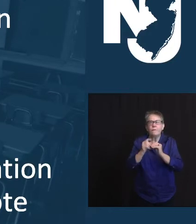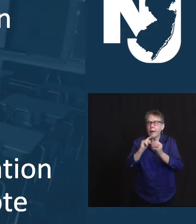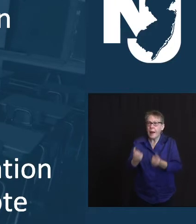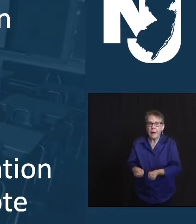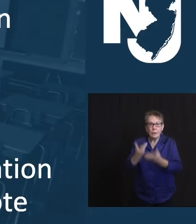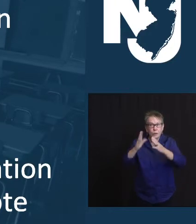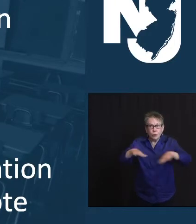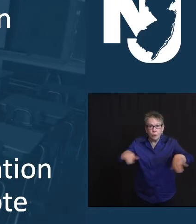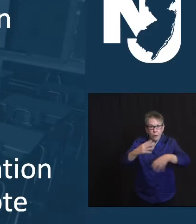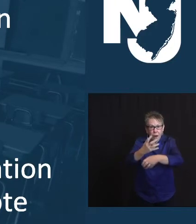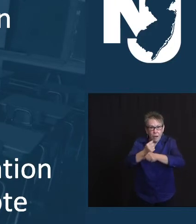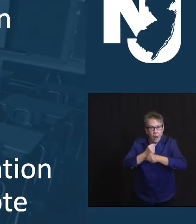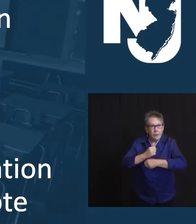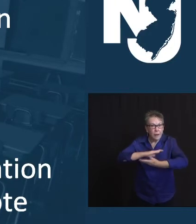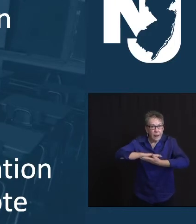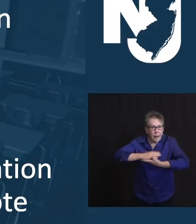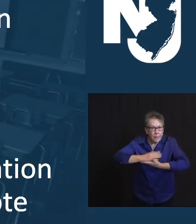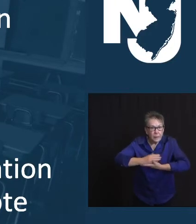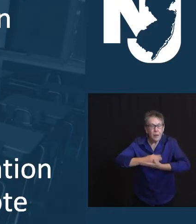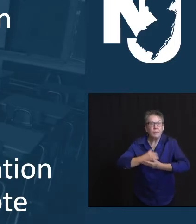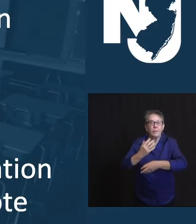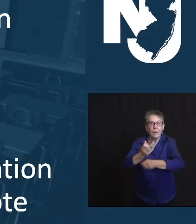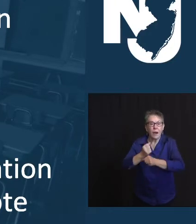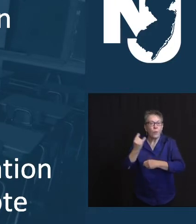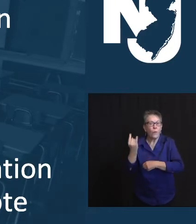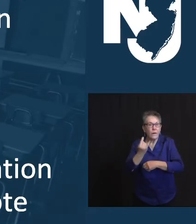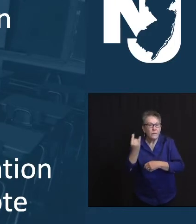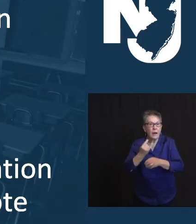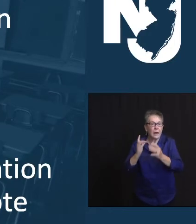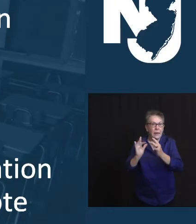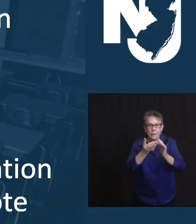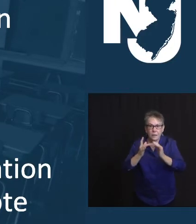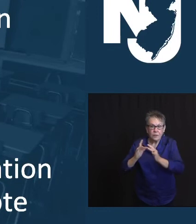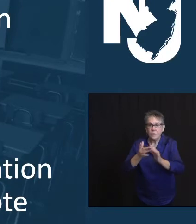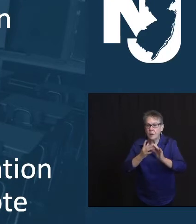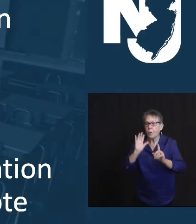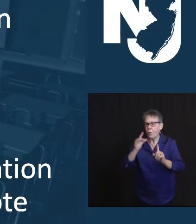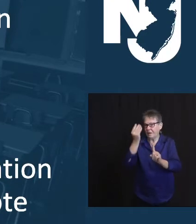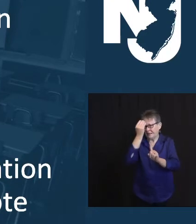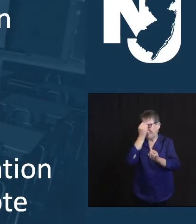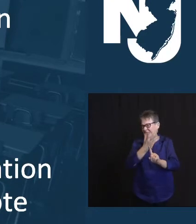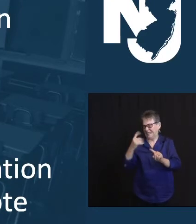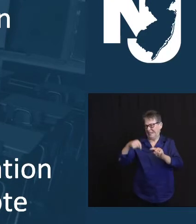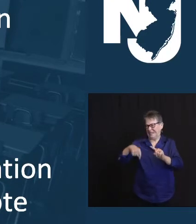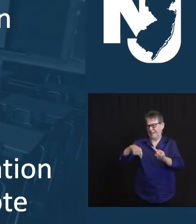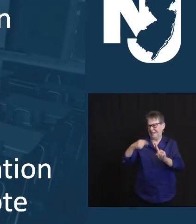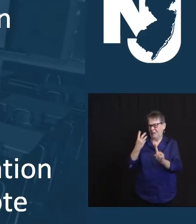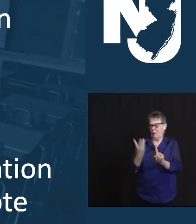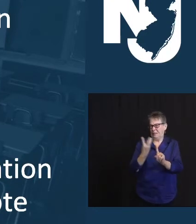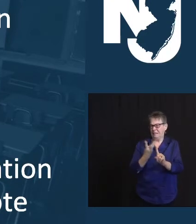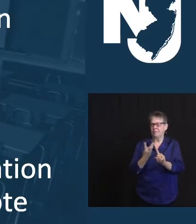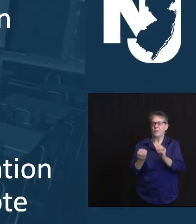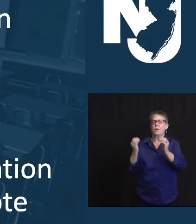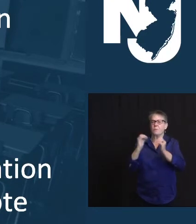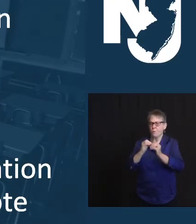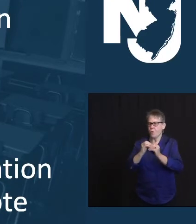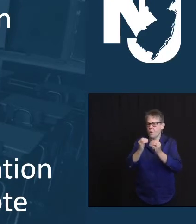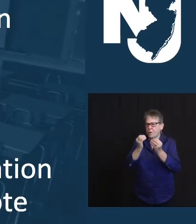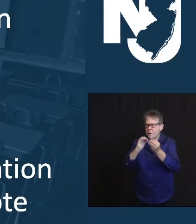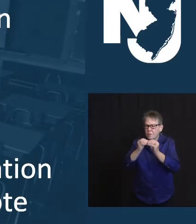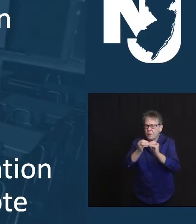and we hope with the passage of Christmas that those lags are being mitigated. So to our students back today, whether in person or